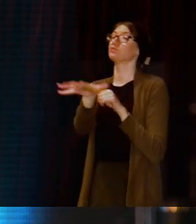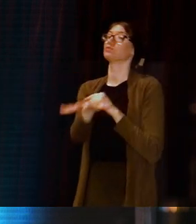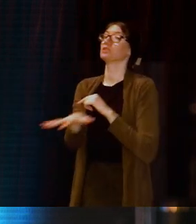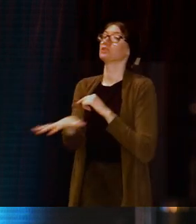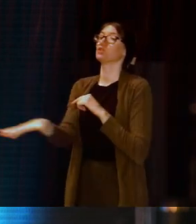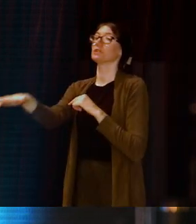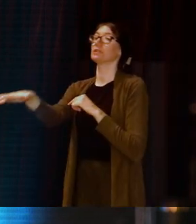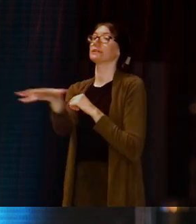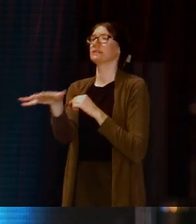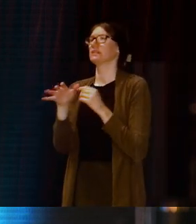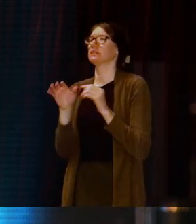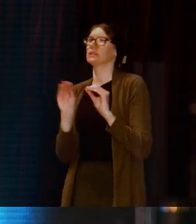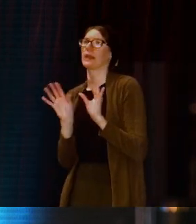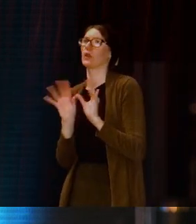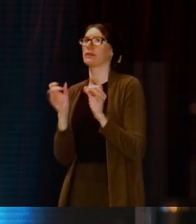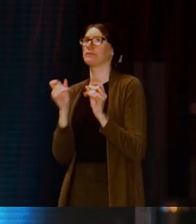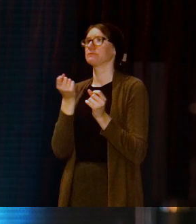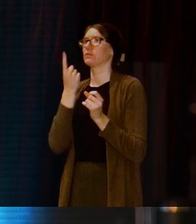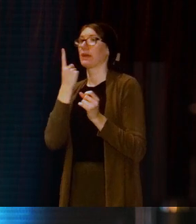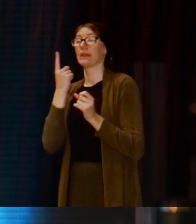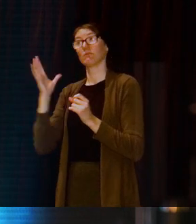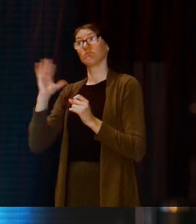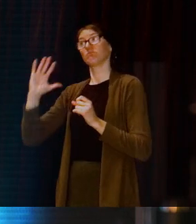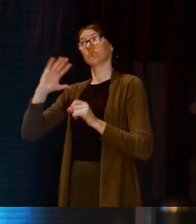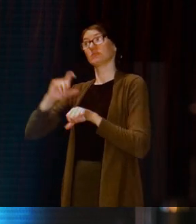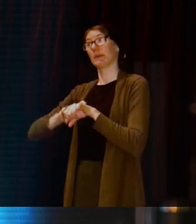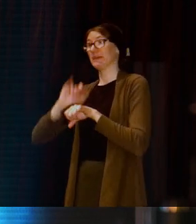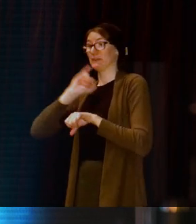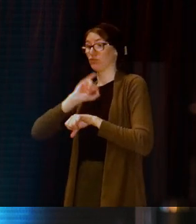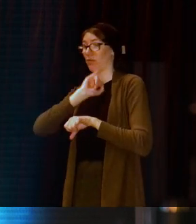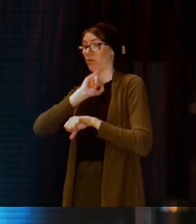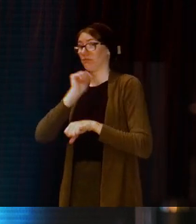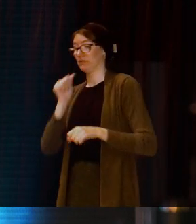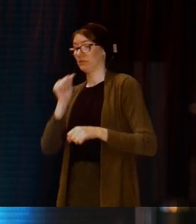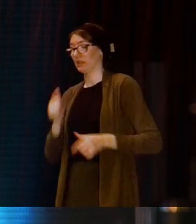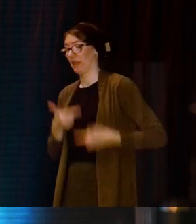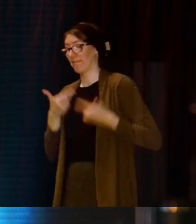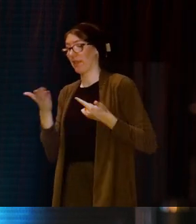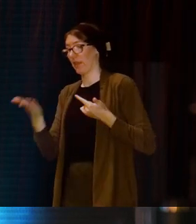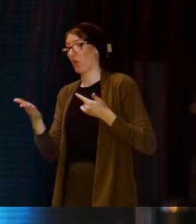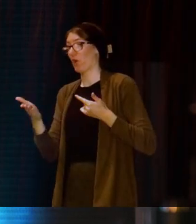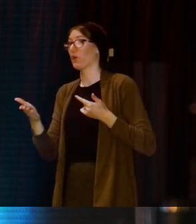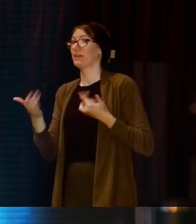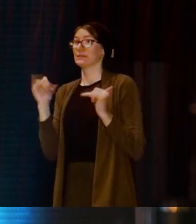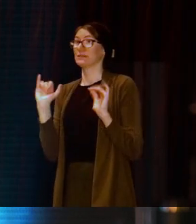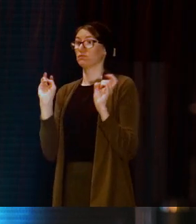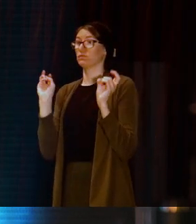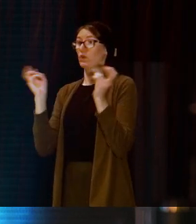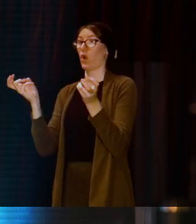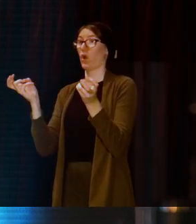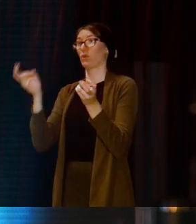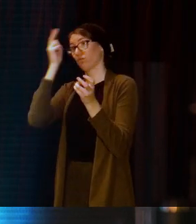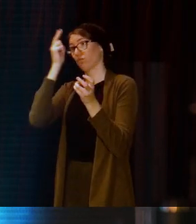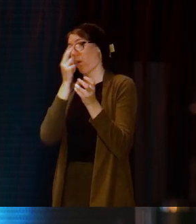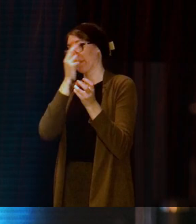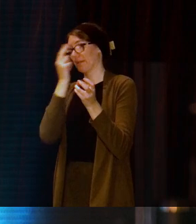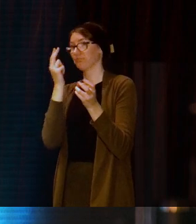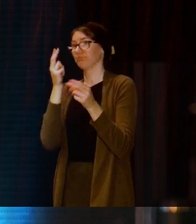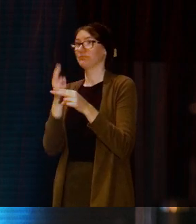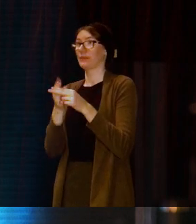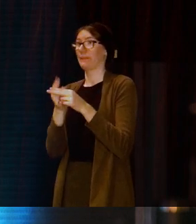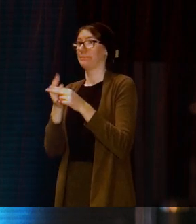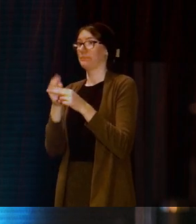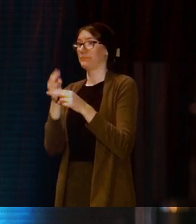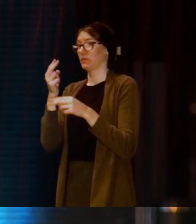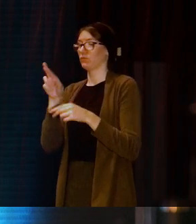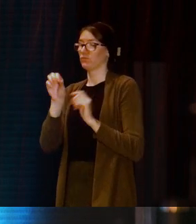ways to clearly verbalize it, they did it in a day and age when Israel didn't live in the land. It was still referred to by its Roman name, Palestine. And